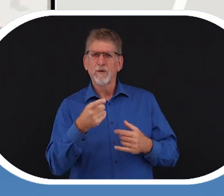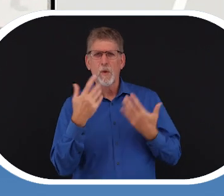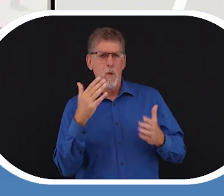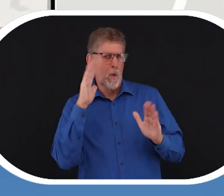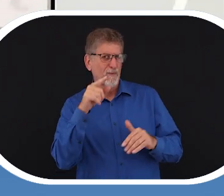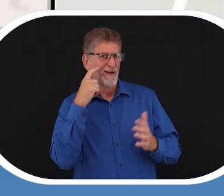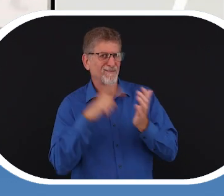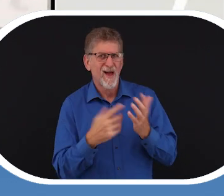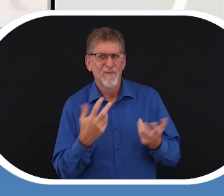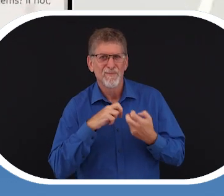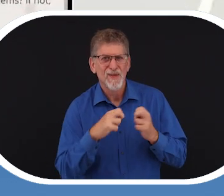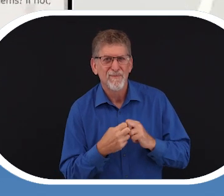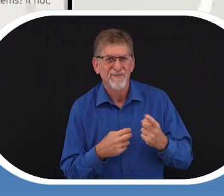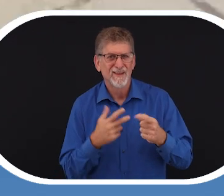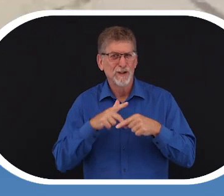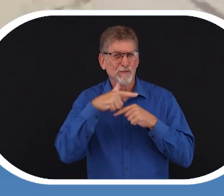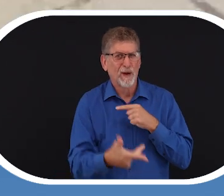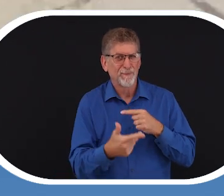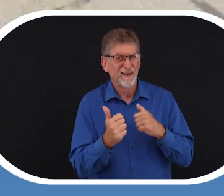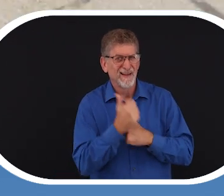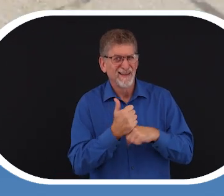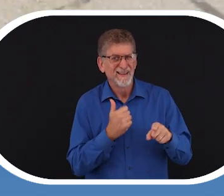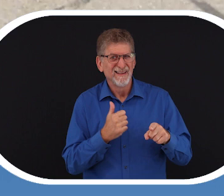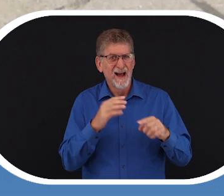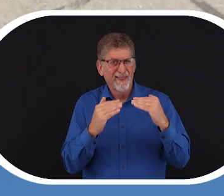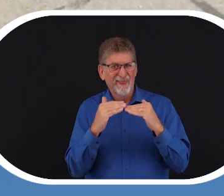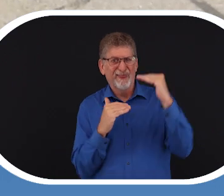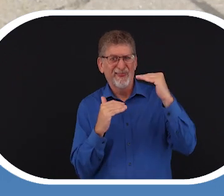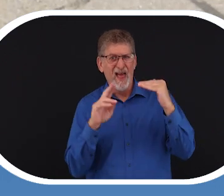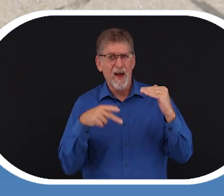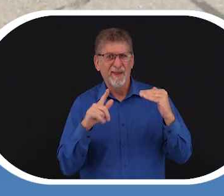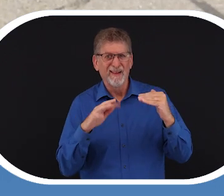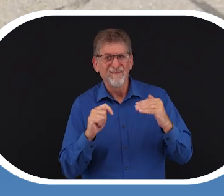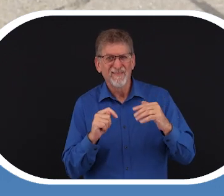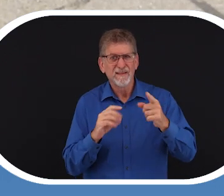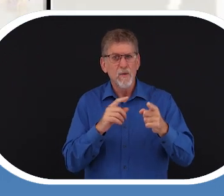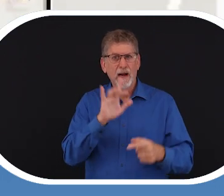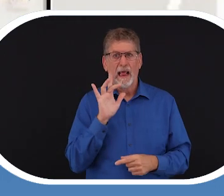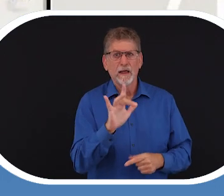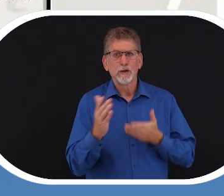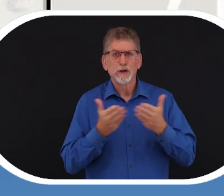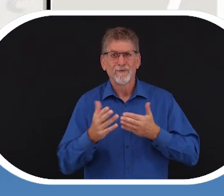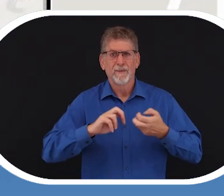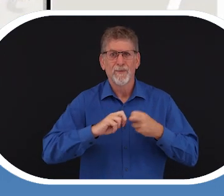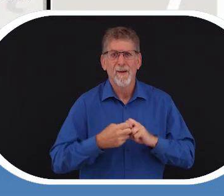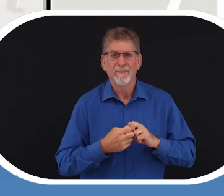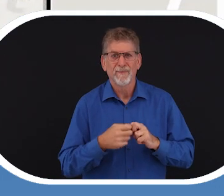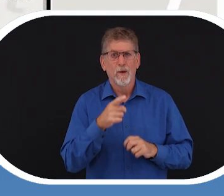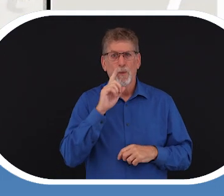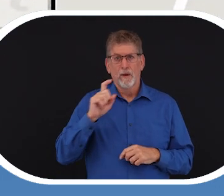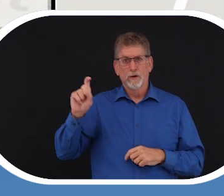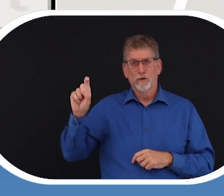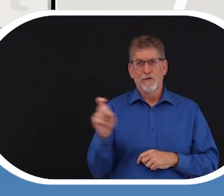Well, hopefully you've identified this tripping hazard, an uplift, So you would click surface